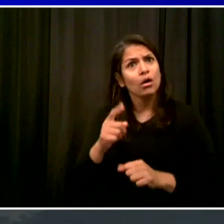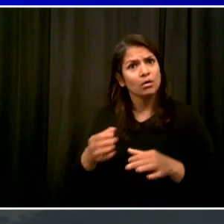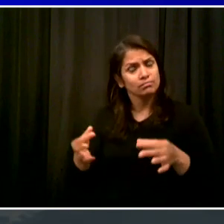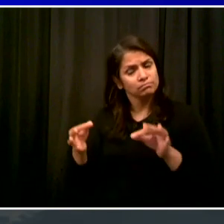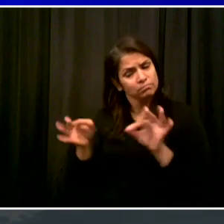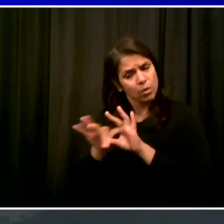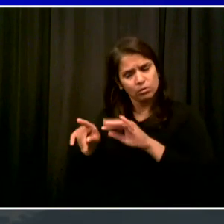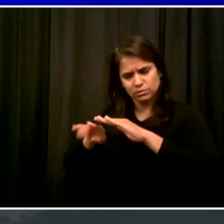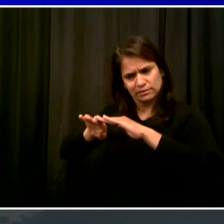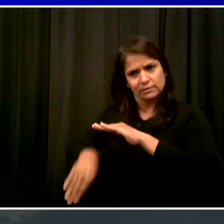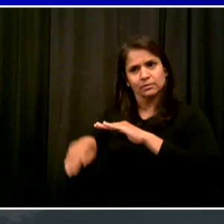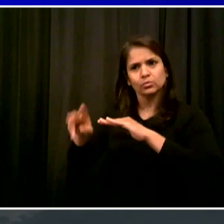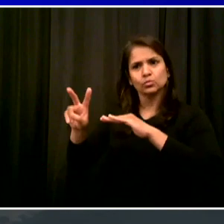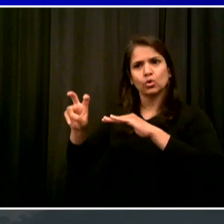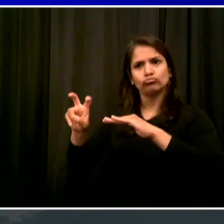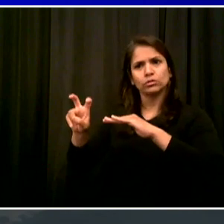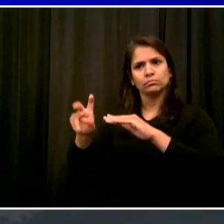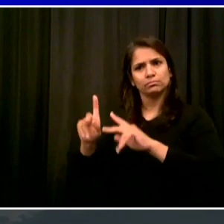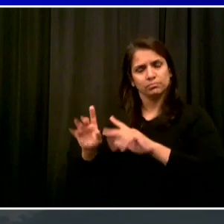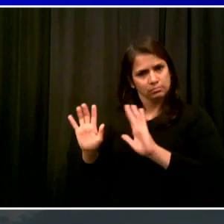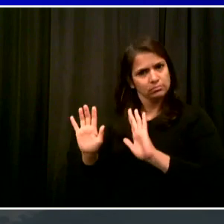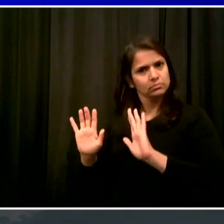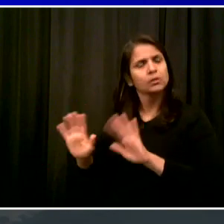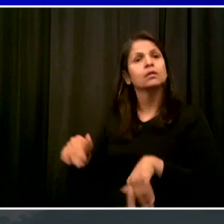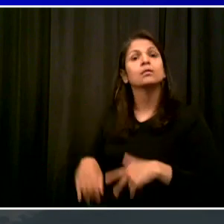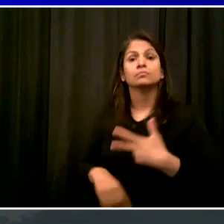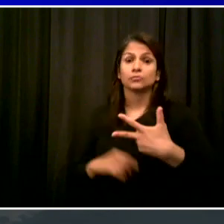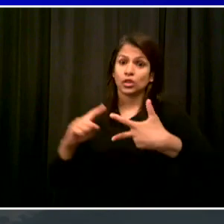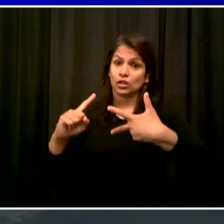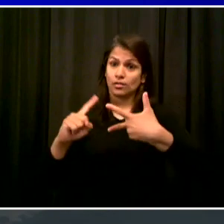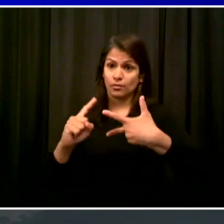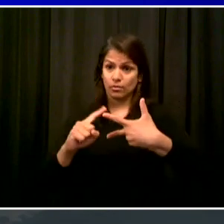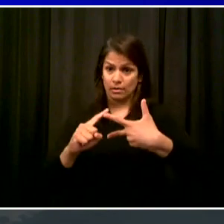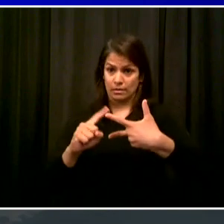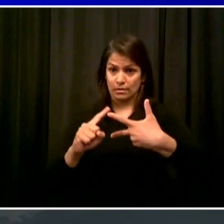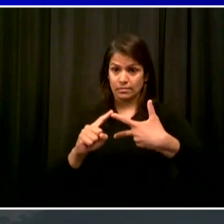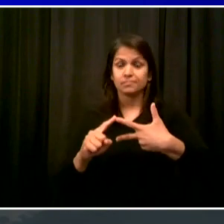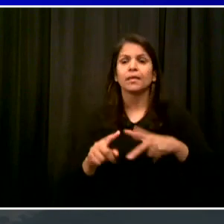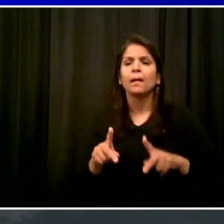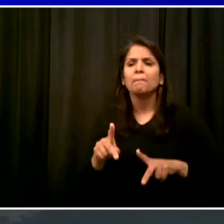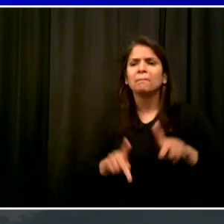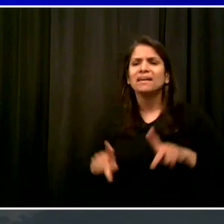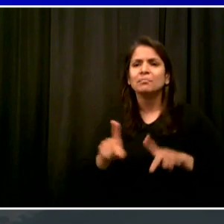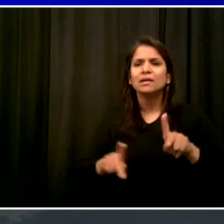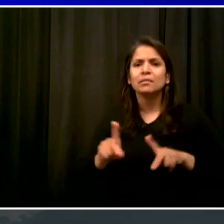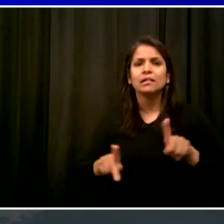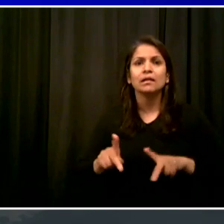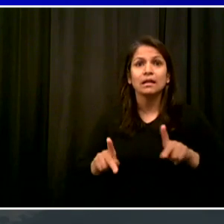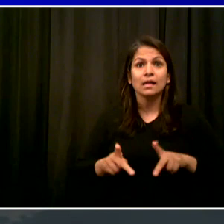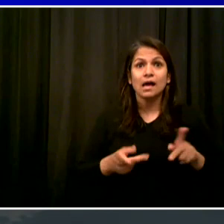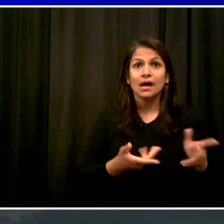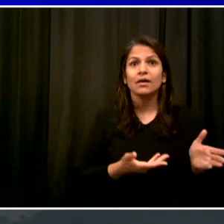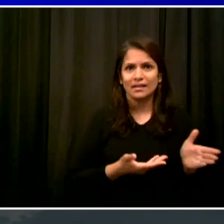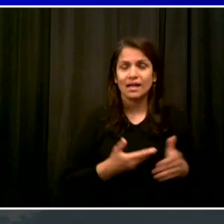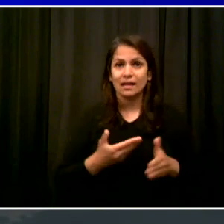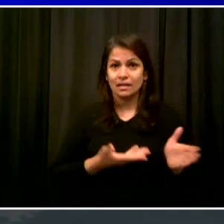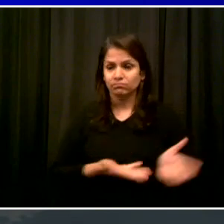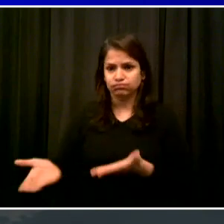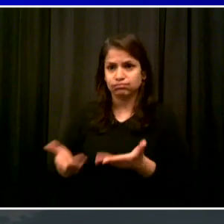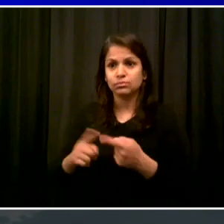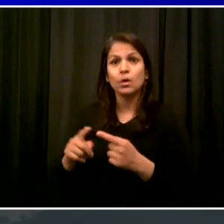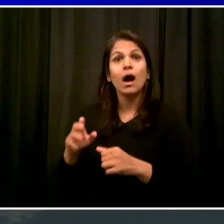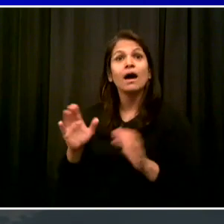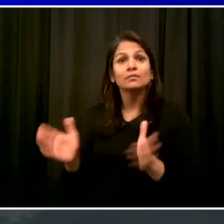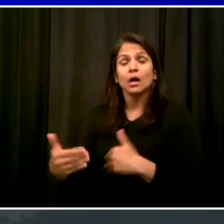ICUs is under threshold. Today, 344 against the threshold of 375. Percentage of people tested positive